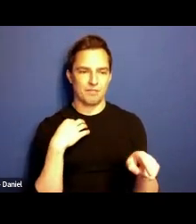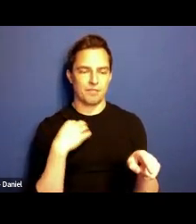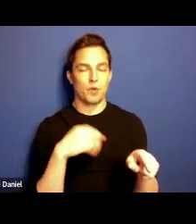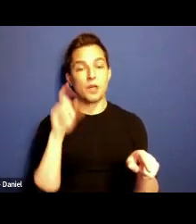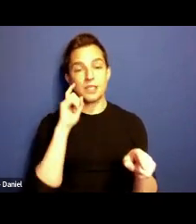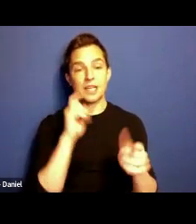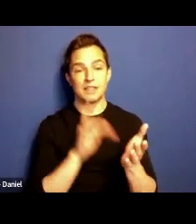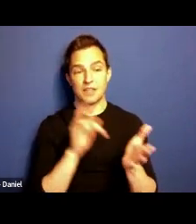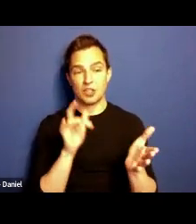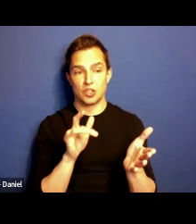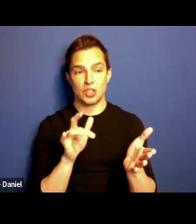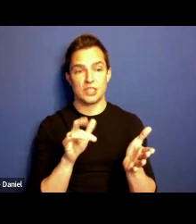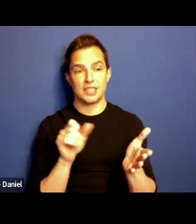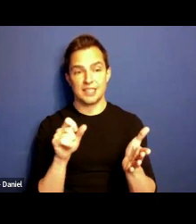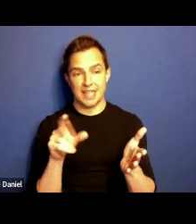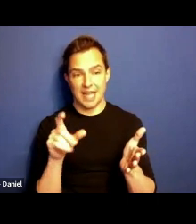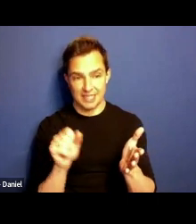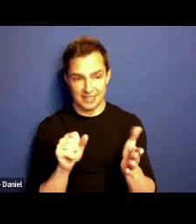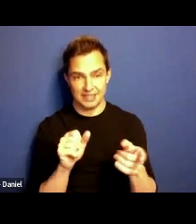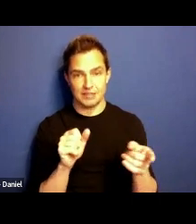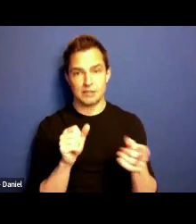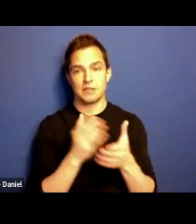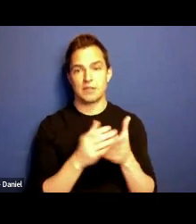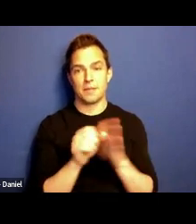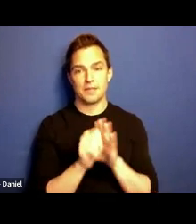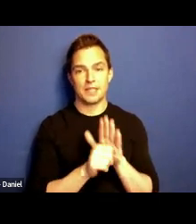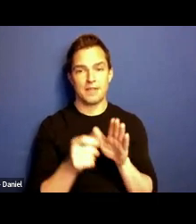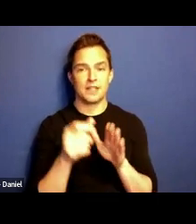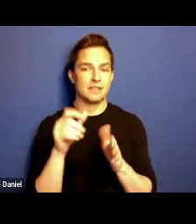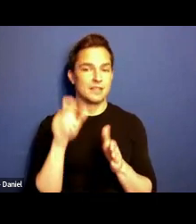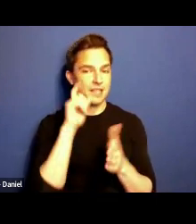status in the 20 some states that have a sex offender statute